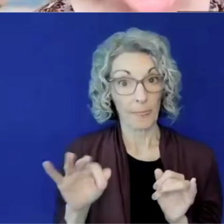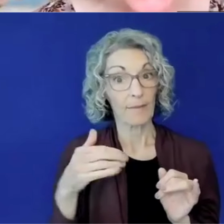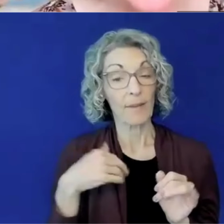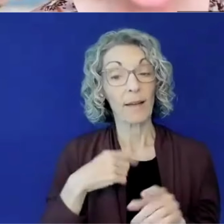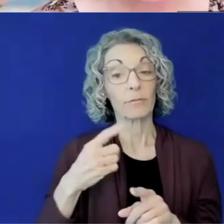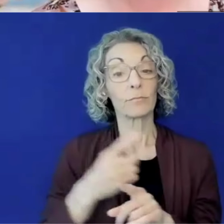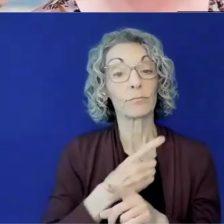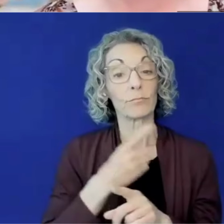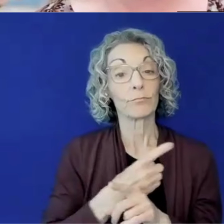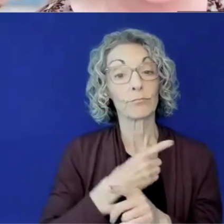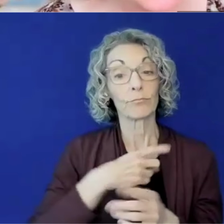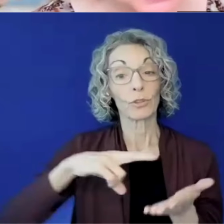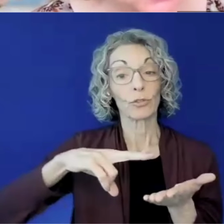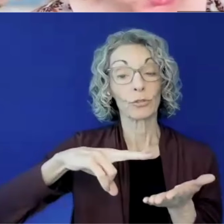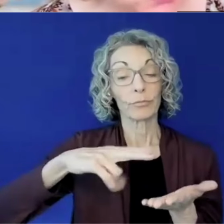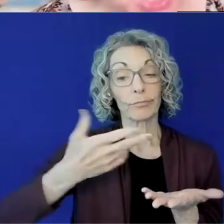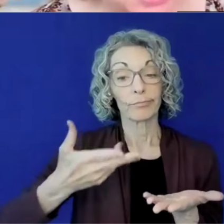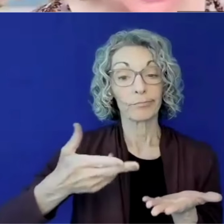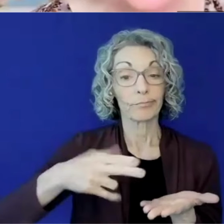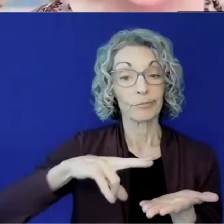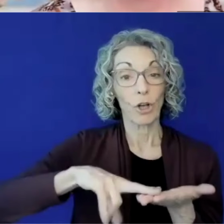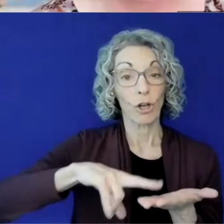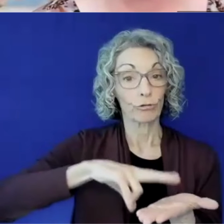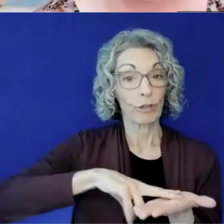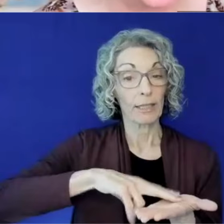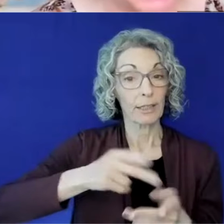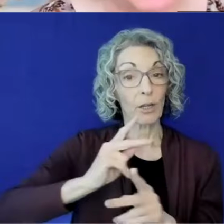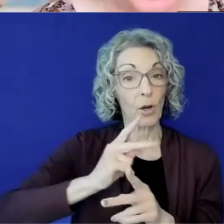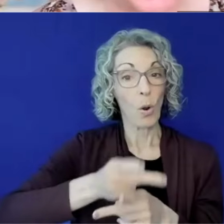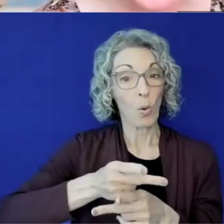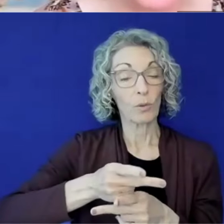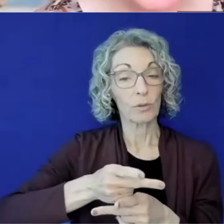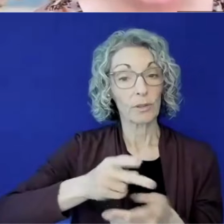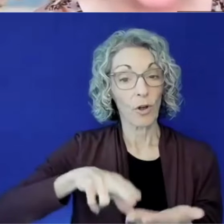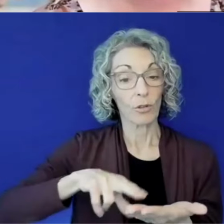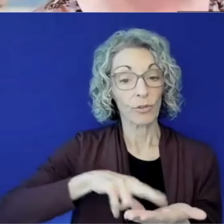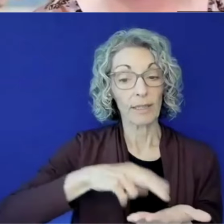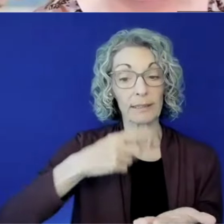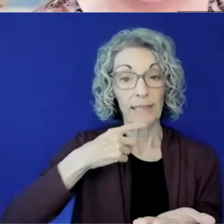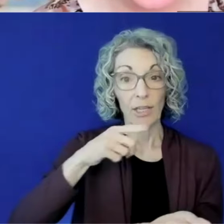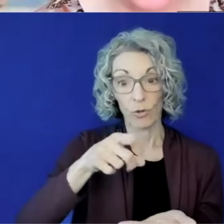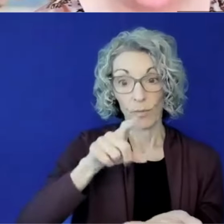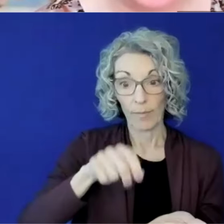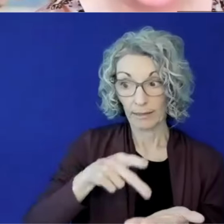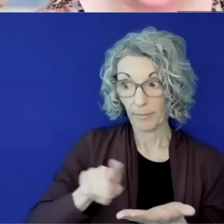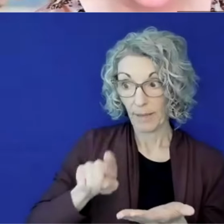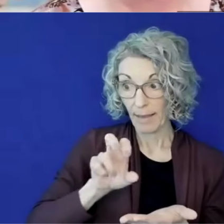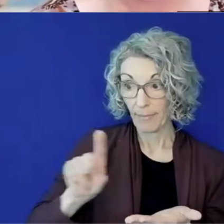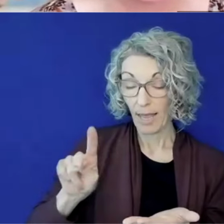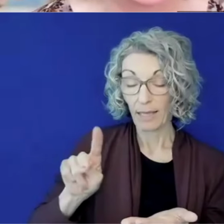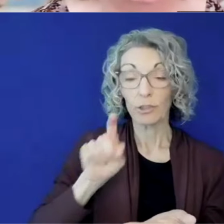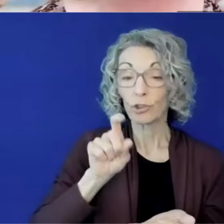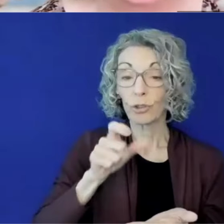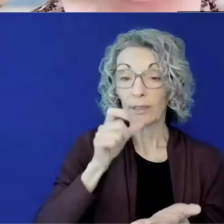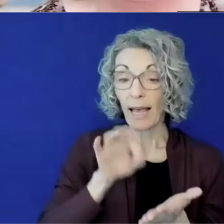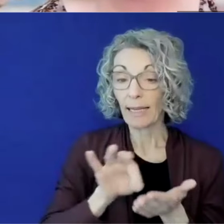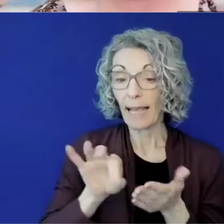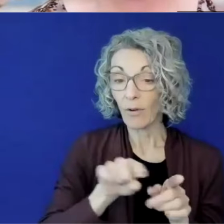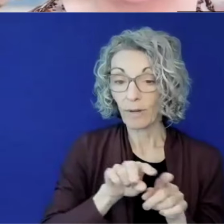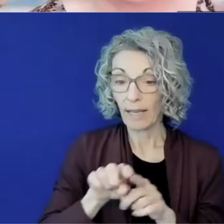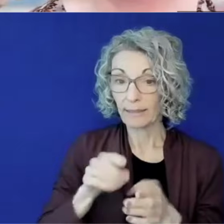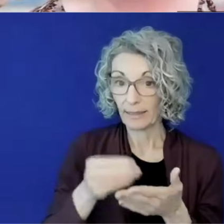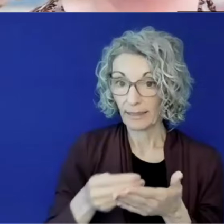properly executed loan document saying that you have to pay this money back, it shouldn't count as income,